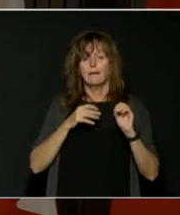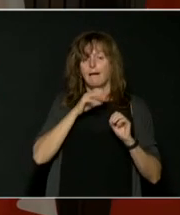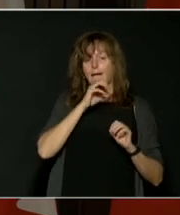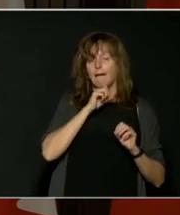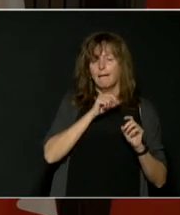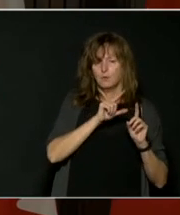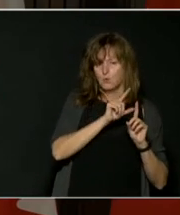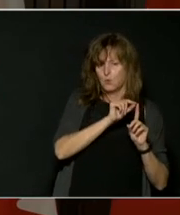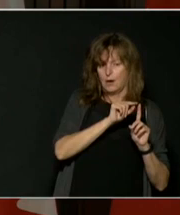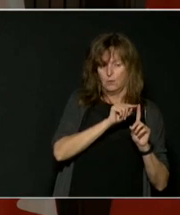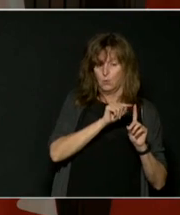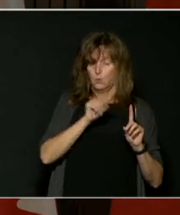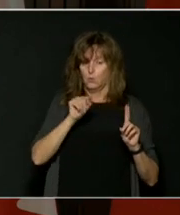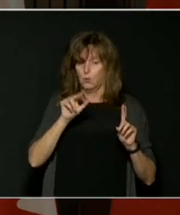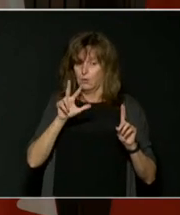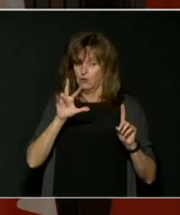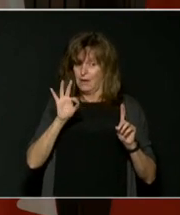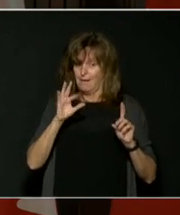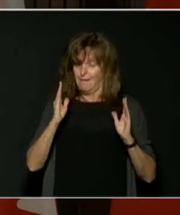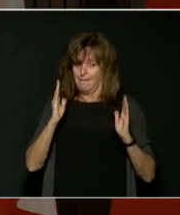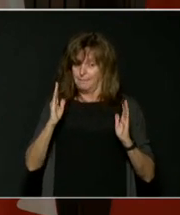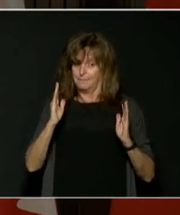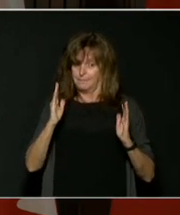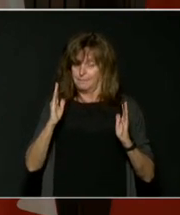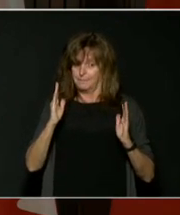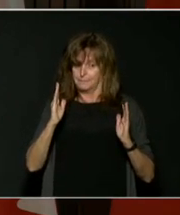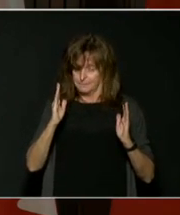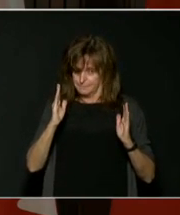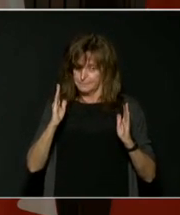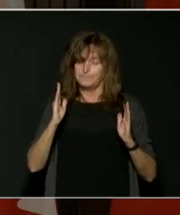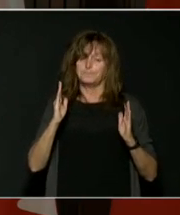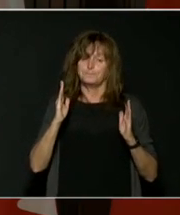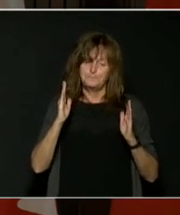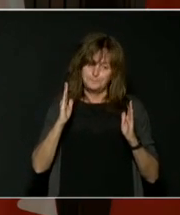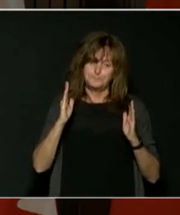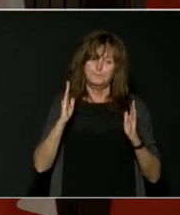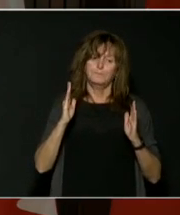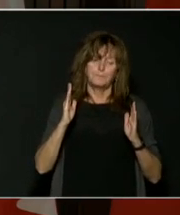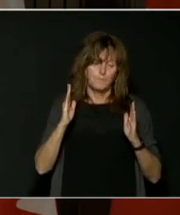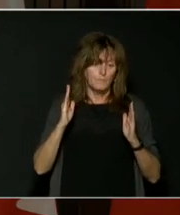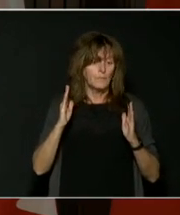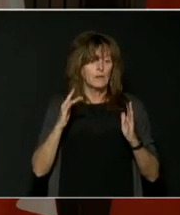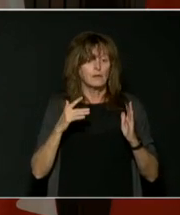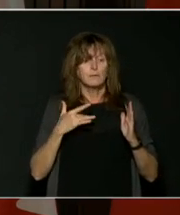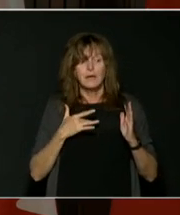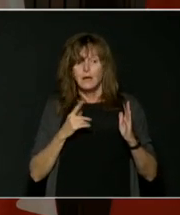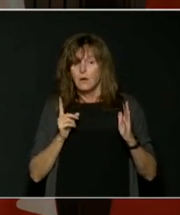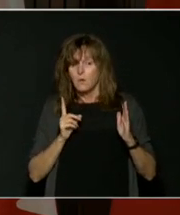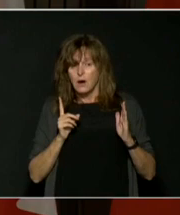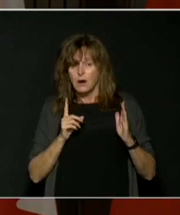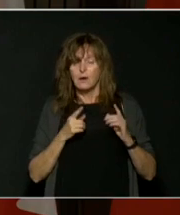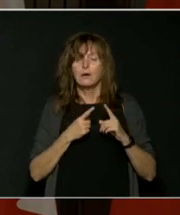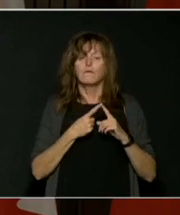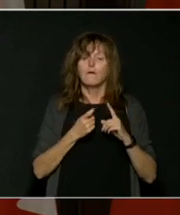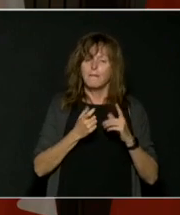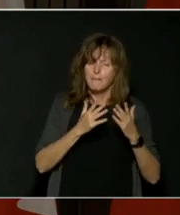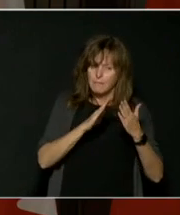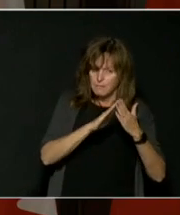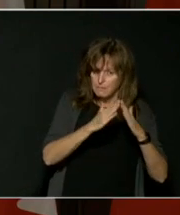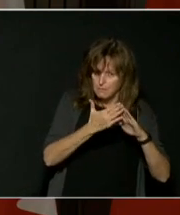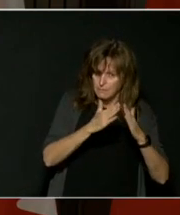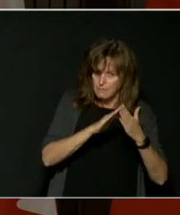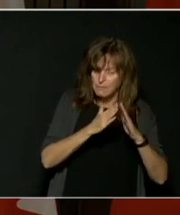However, and it's primarily the dense urban areas, but we are starting to see little creeping